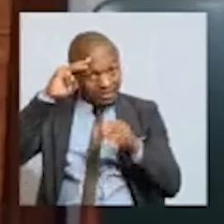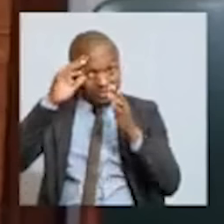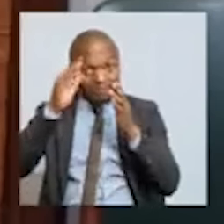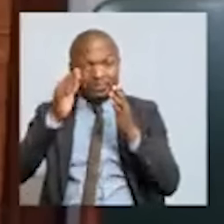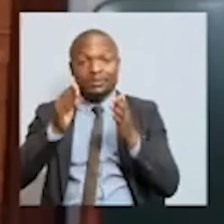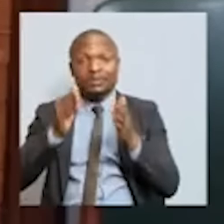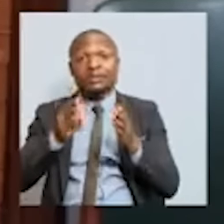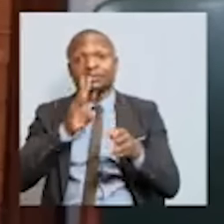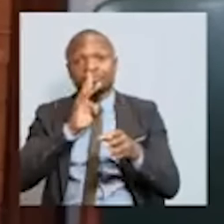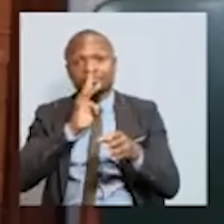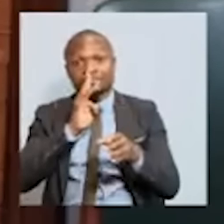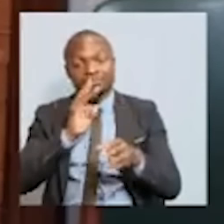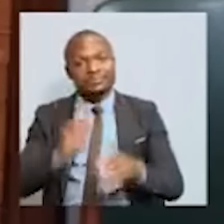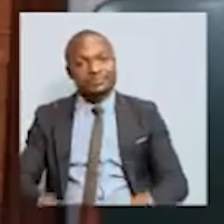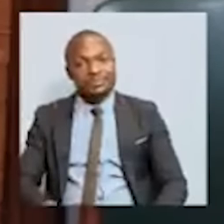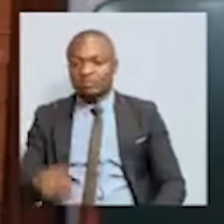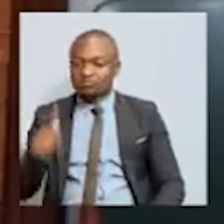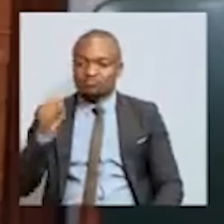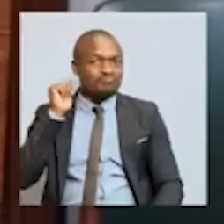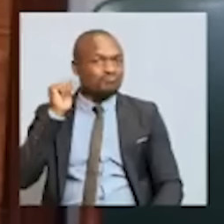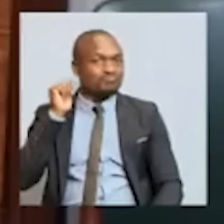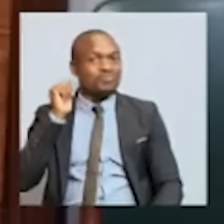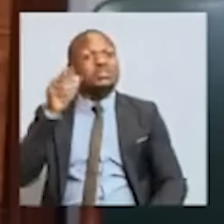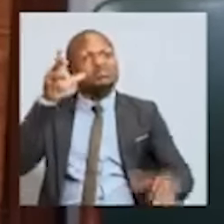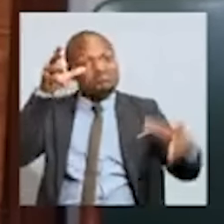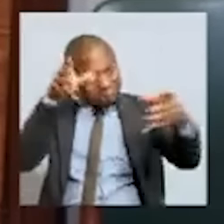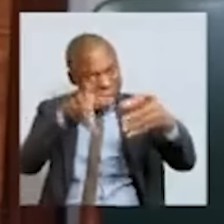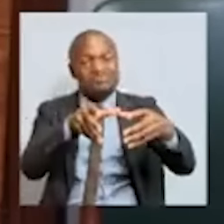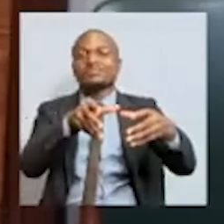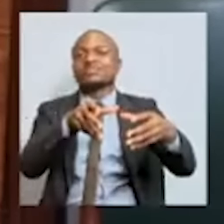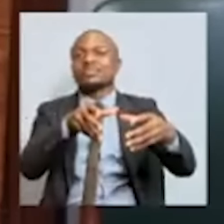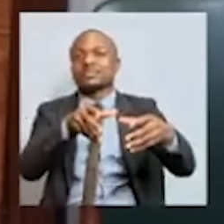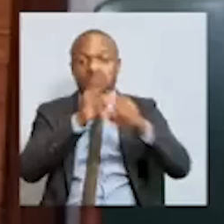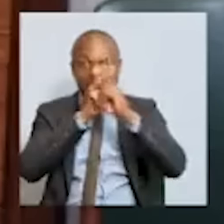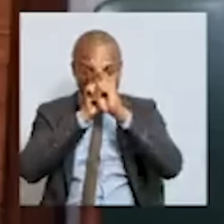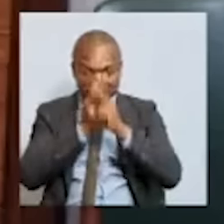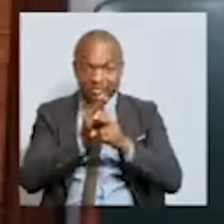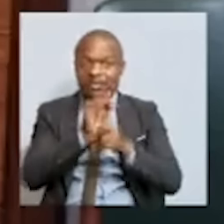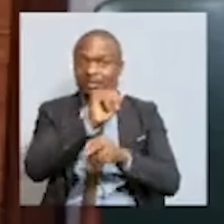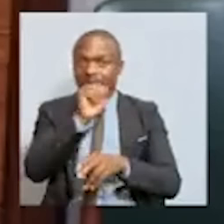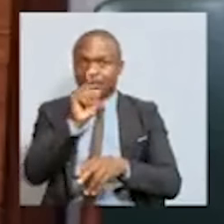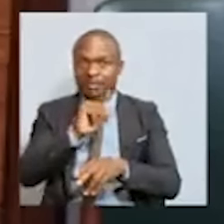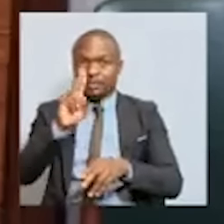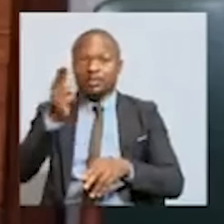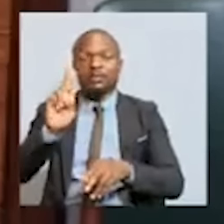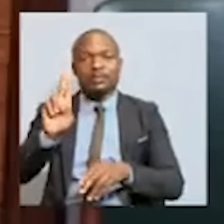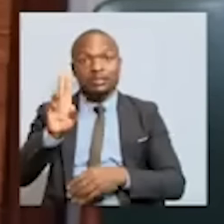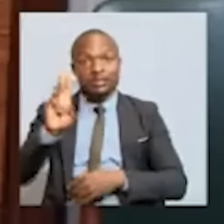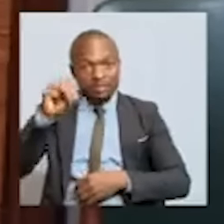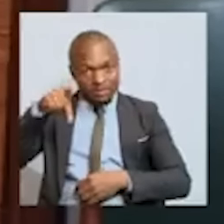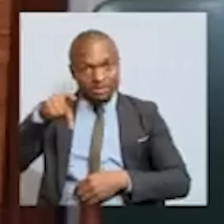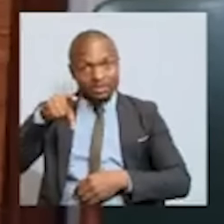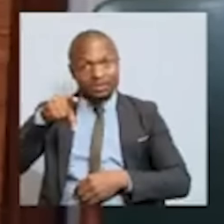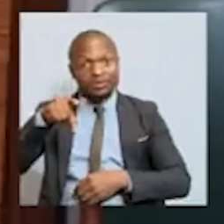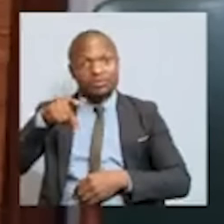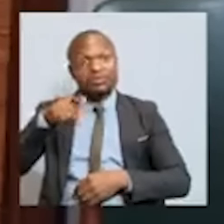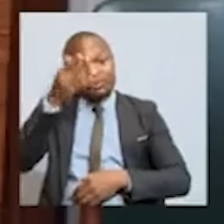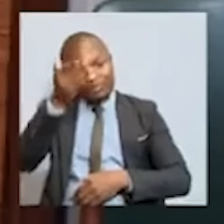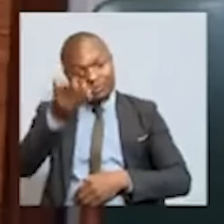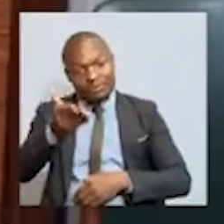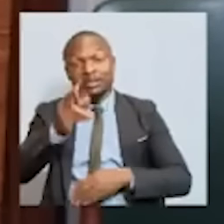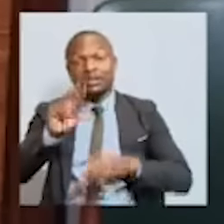Honorable M. E. Mposha, MP, denied strangling Mr. Munir Zulu, MP, or being present in the